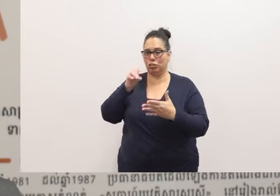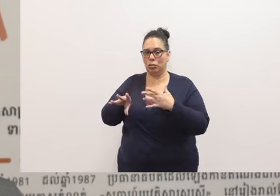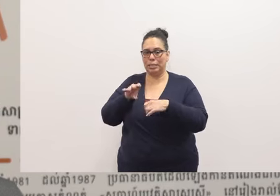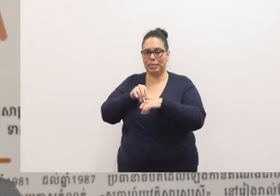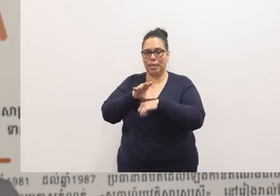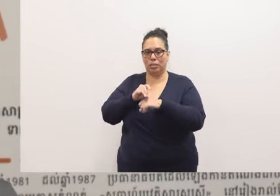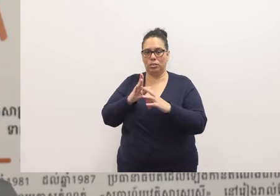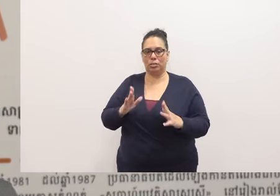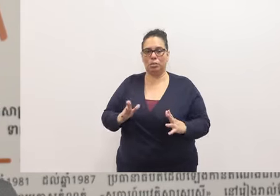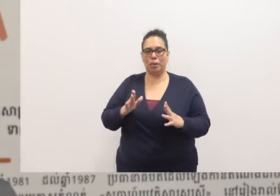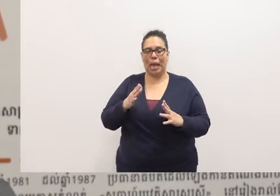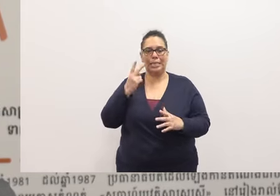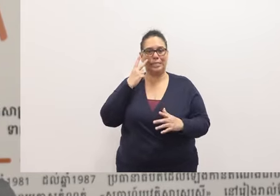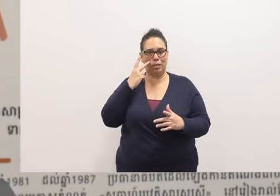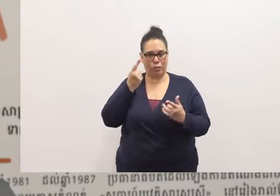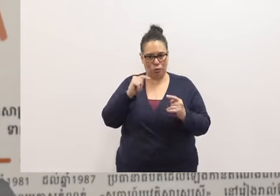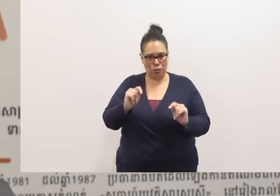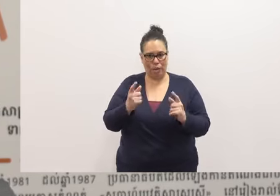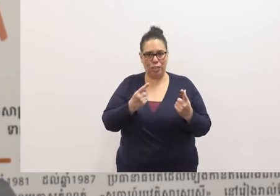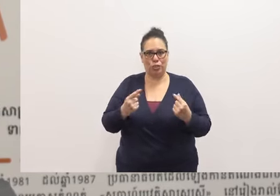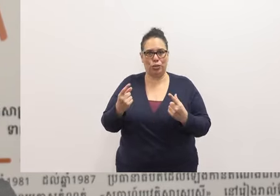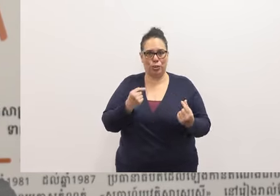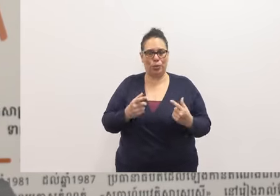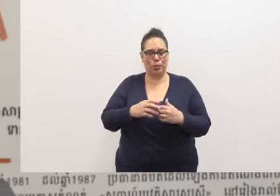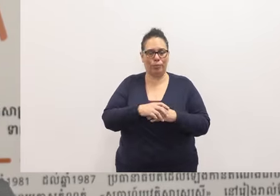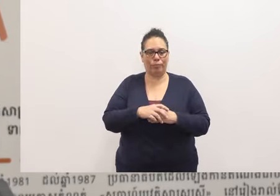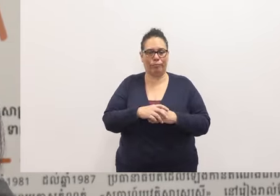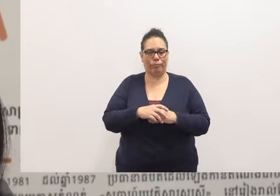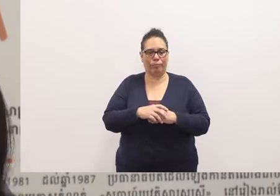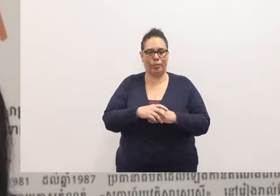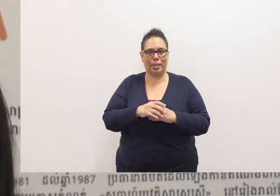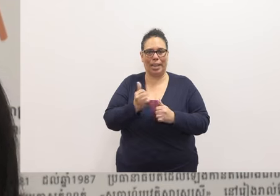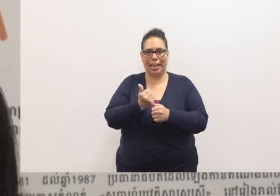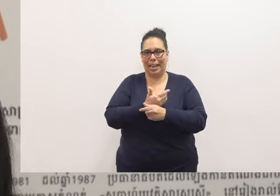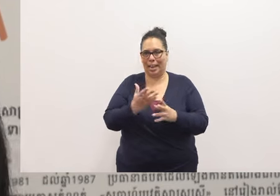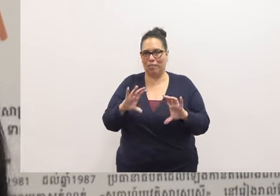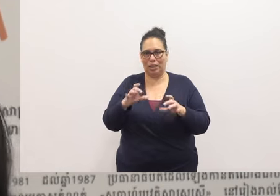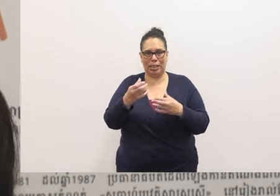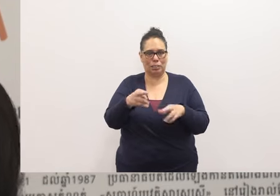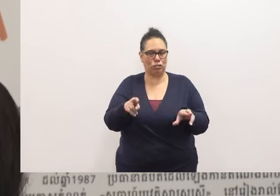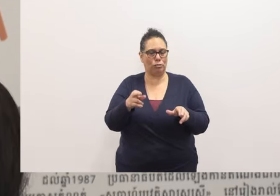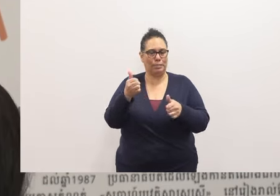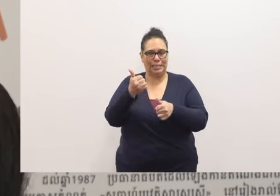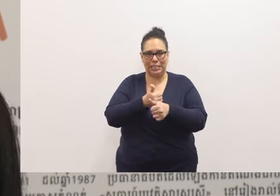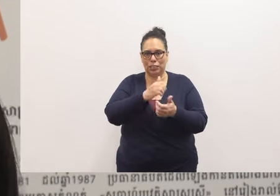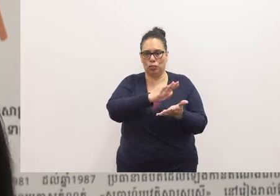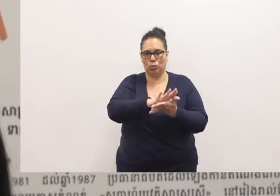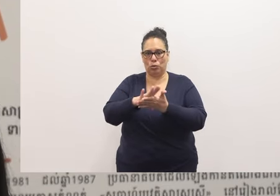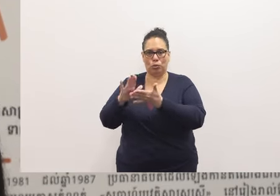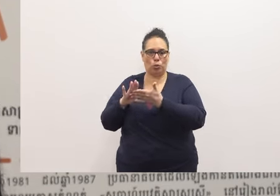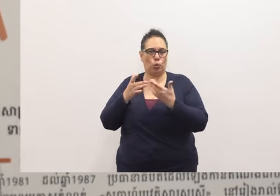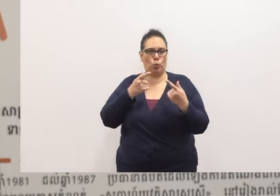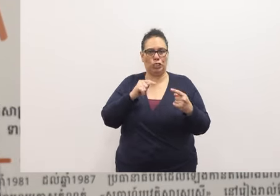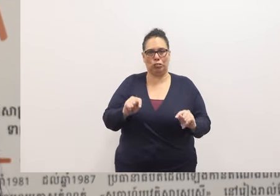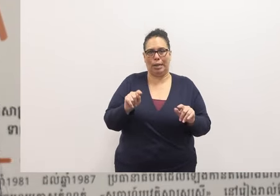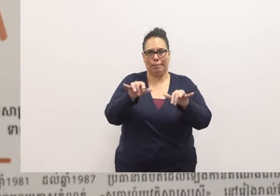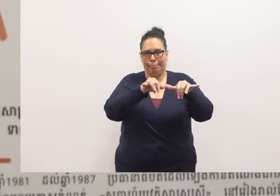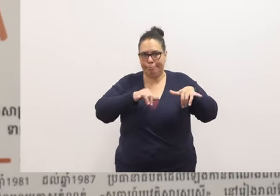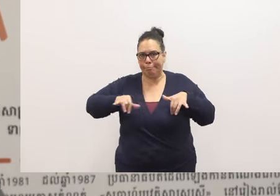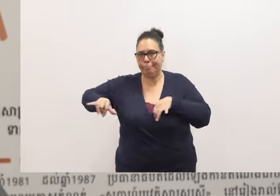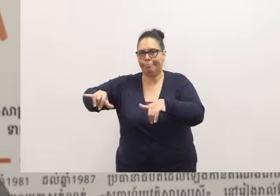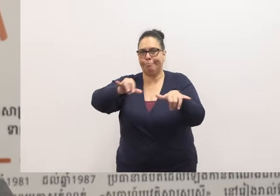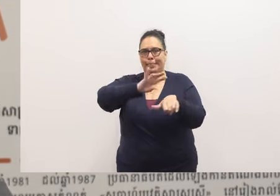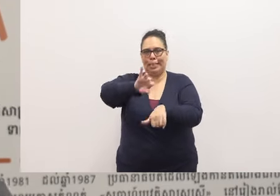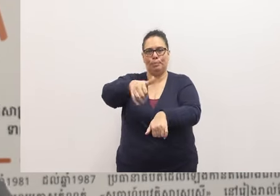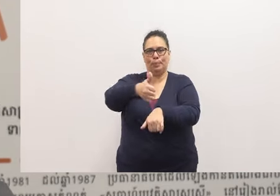But I see what you're trying to do. It's like in every classroom, every school, this is what we're trying to implement.